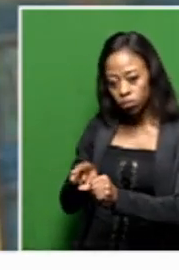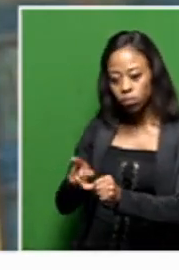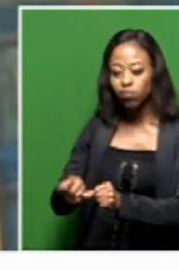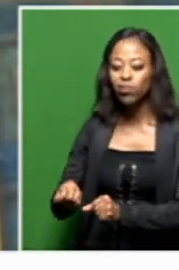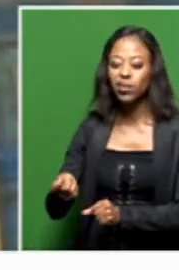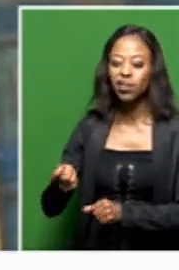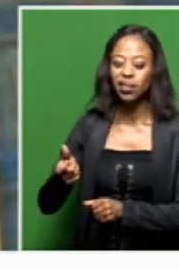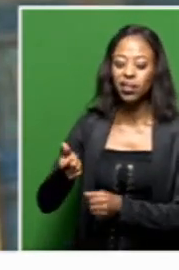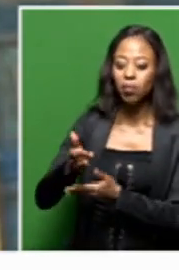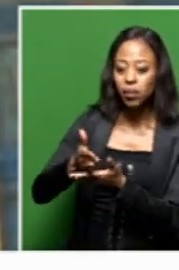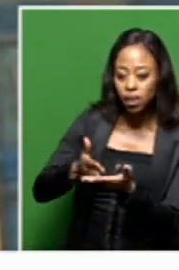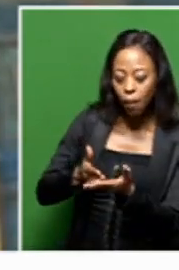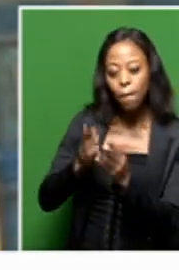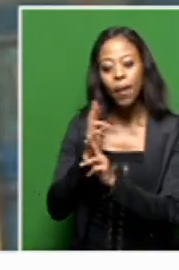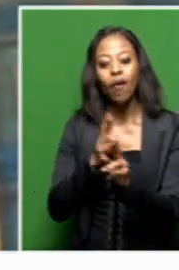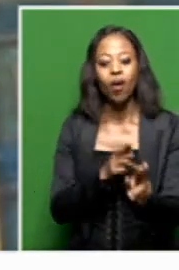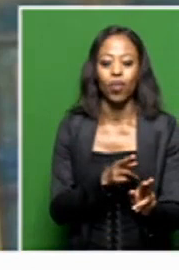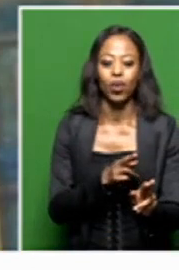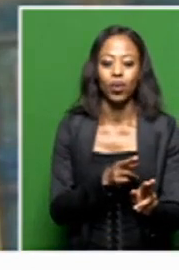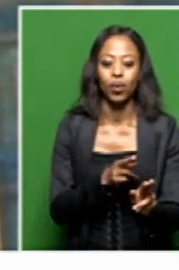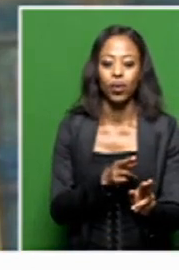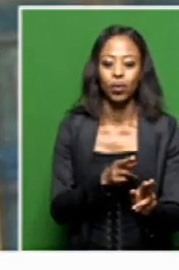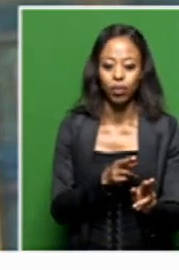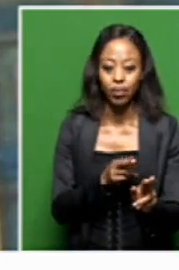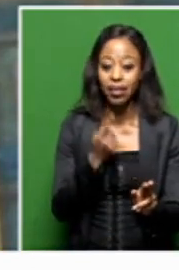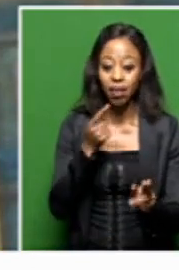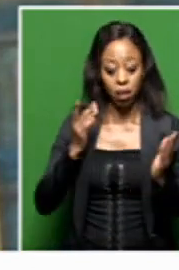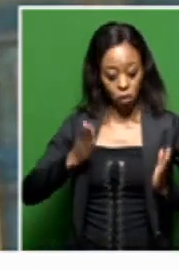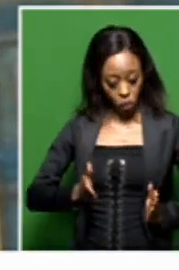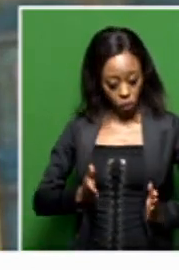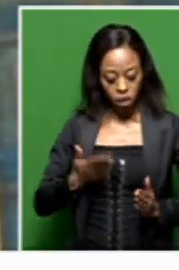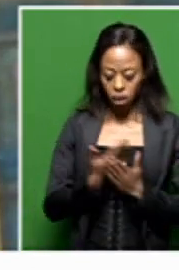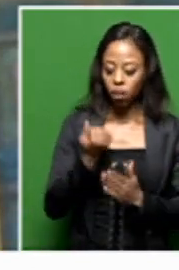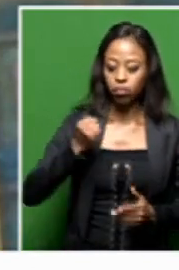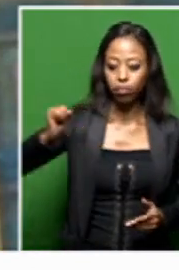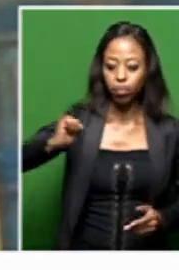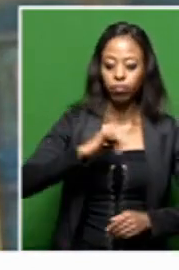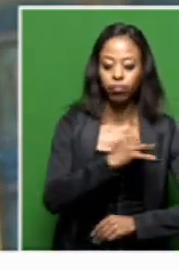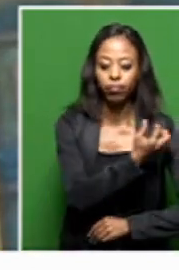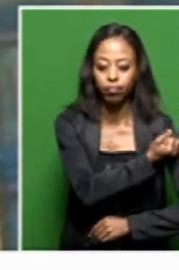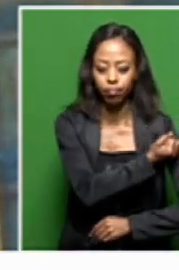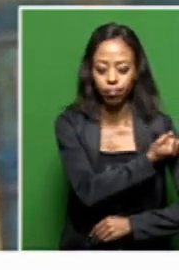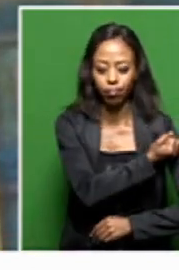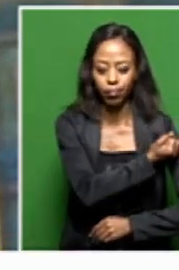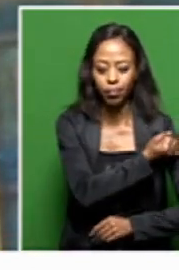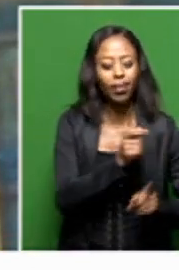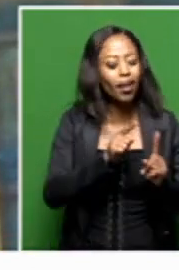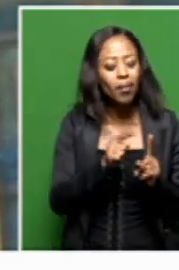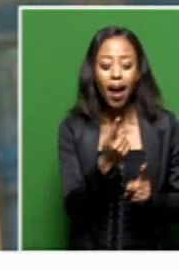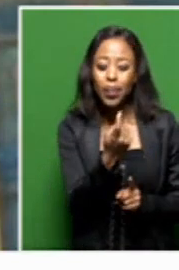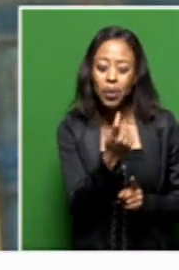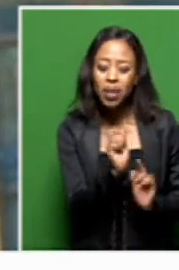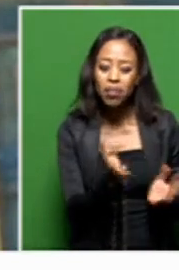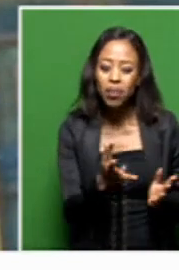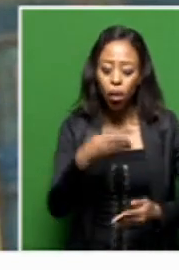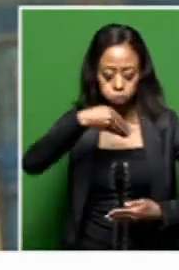that report on the antibody response. But we don't only have antibodies response